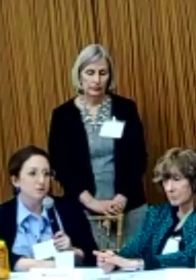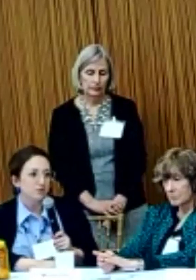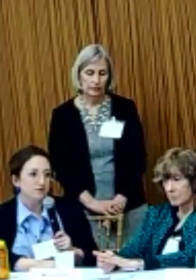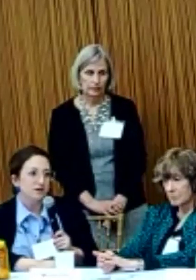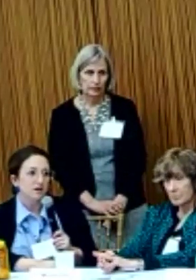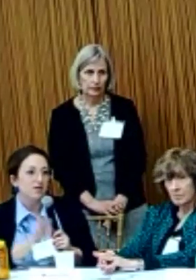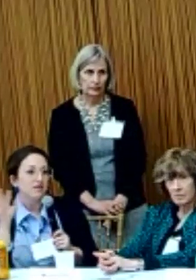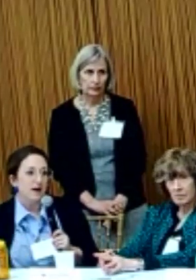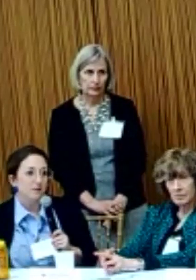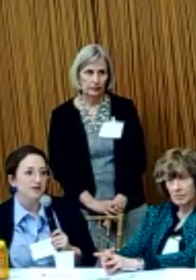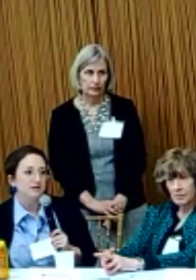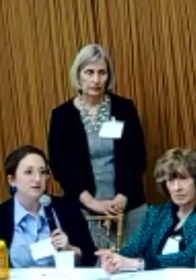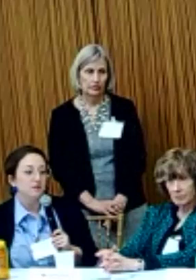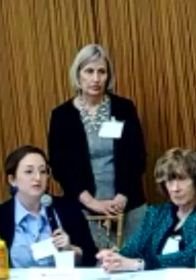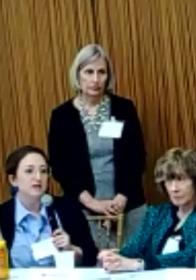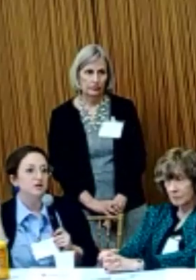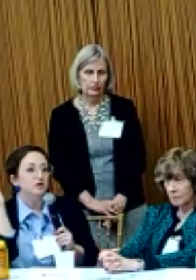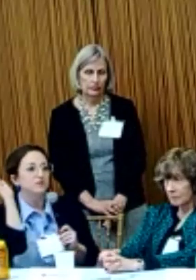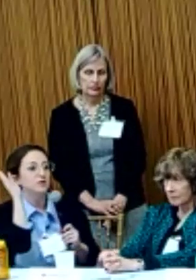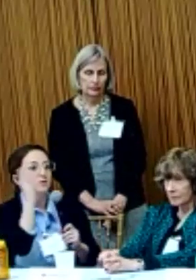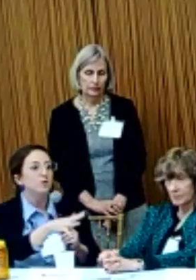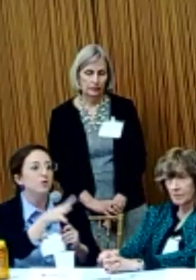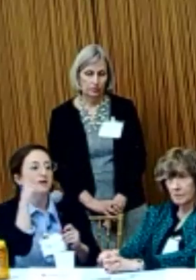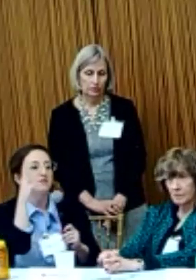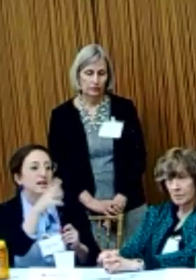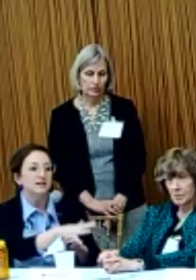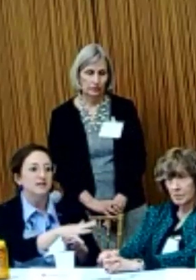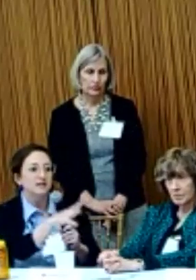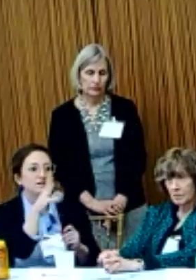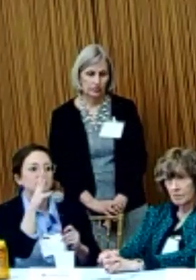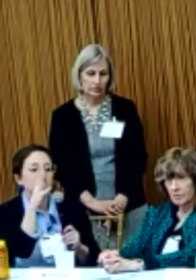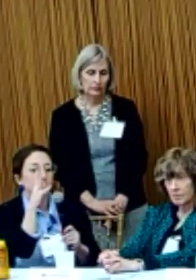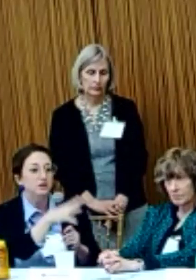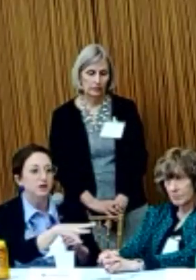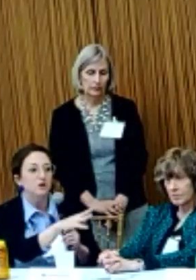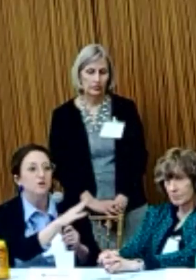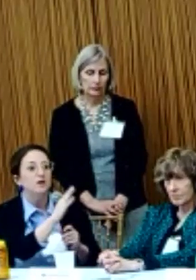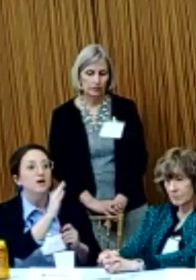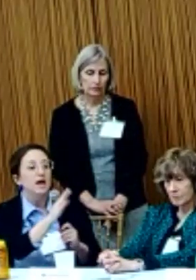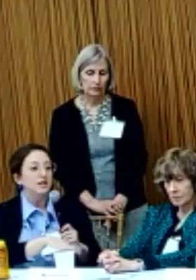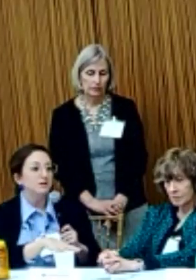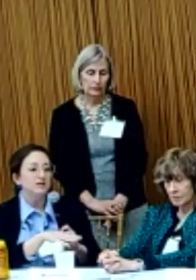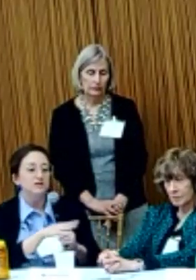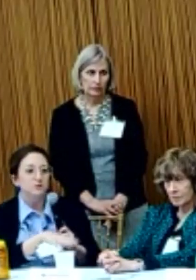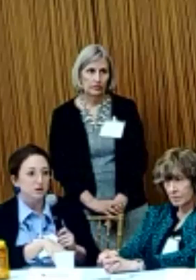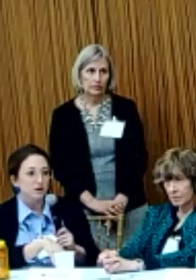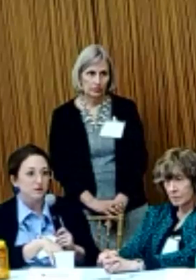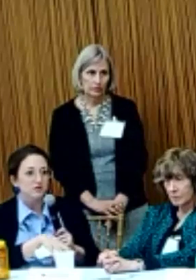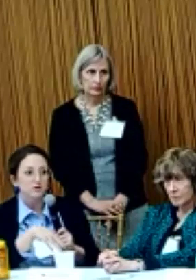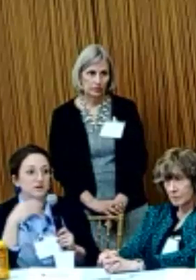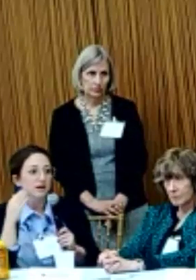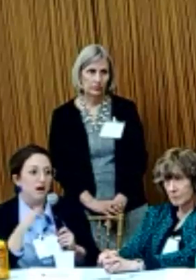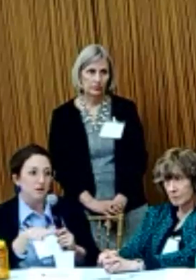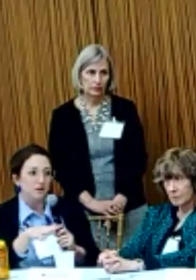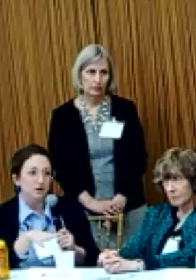for enforcement on that piece I would say just for the mold and violating the the building code HPD is a really great